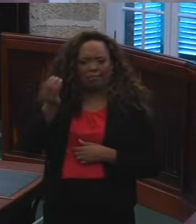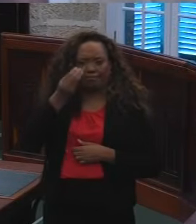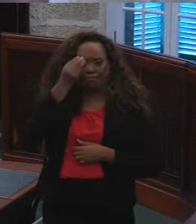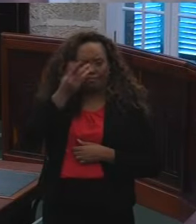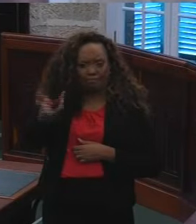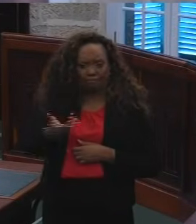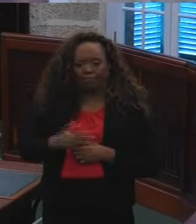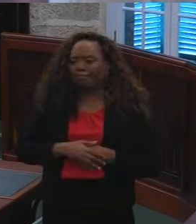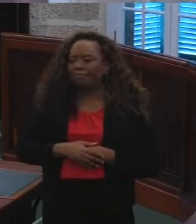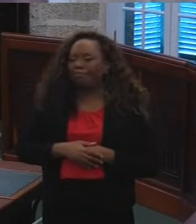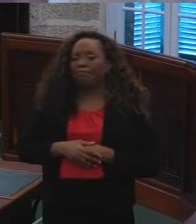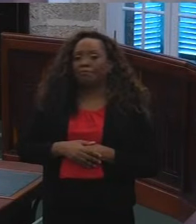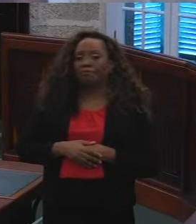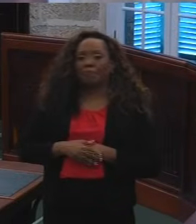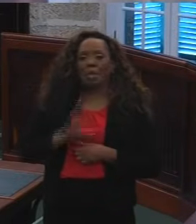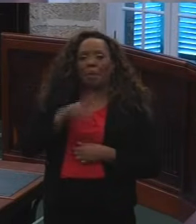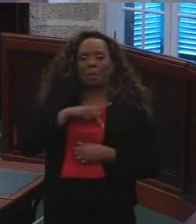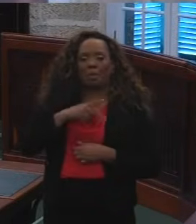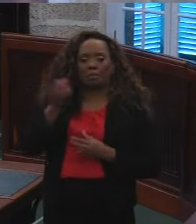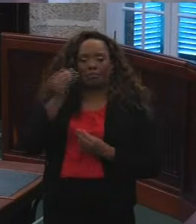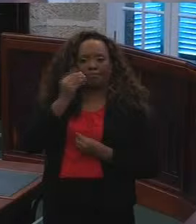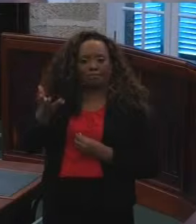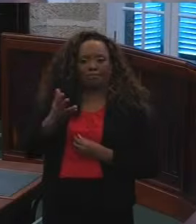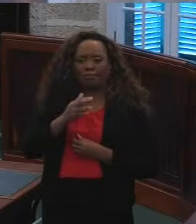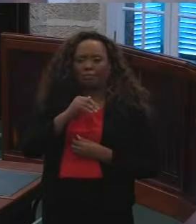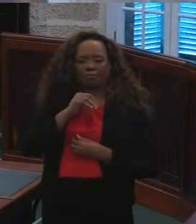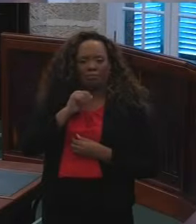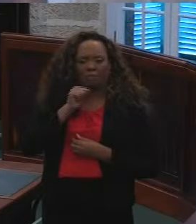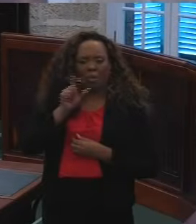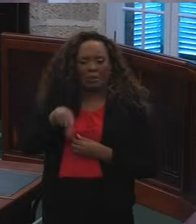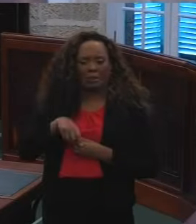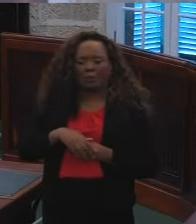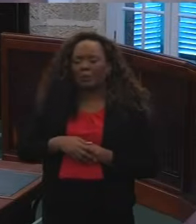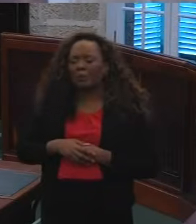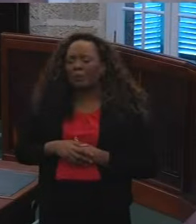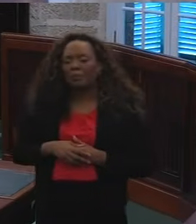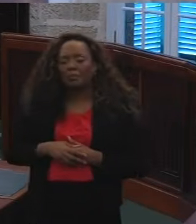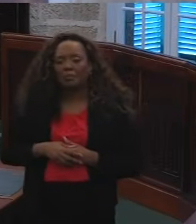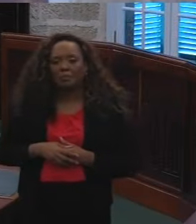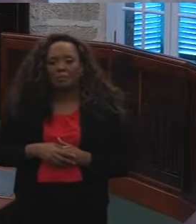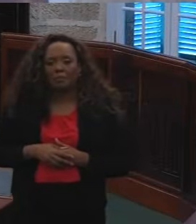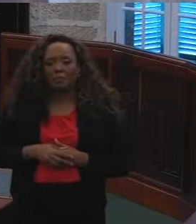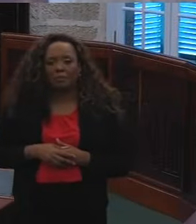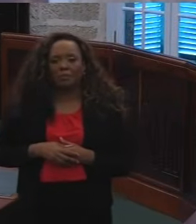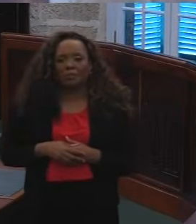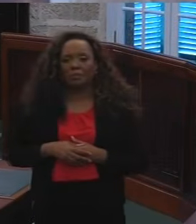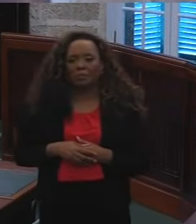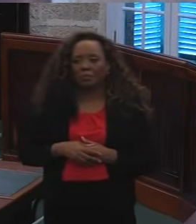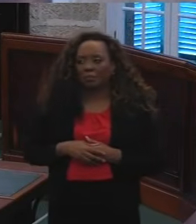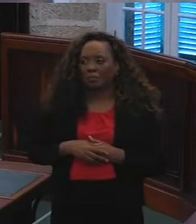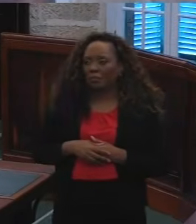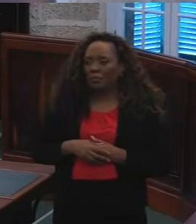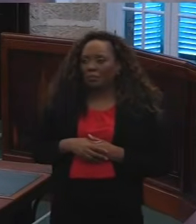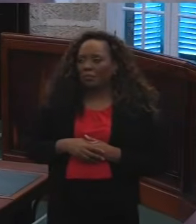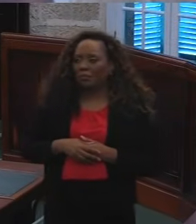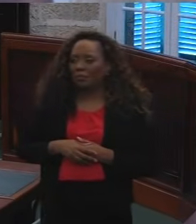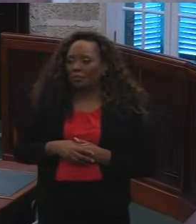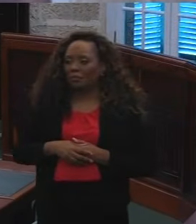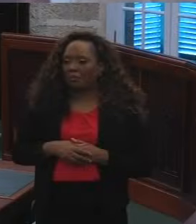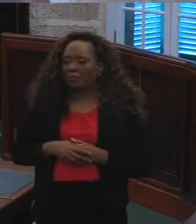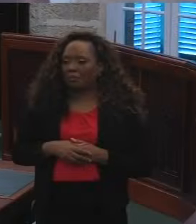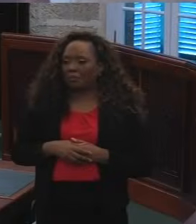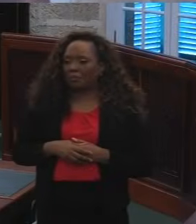same visual acuity as any other report. The authorized officers are